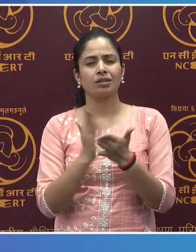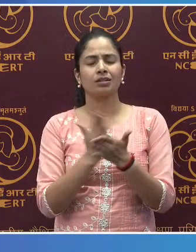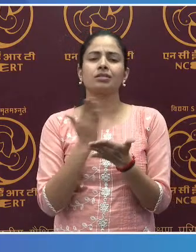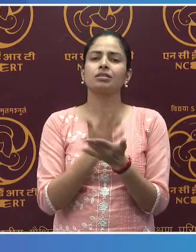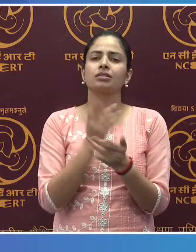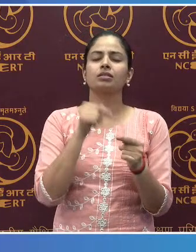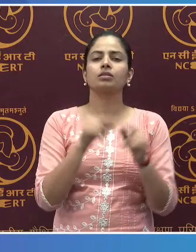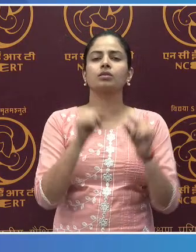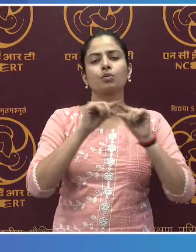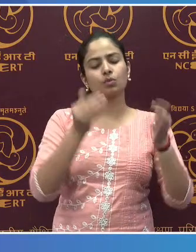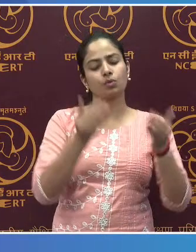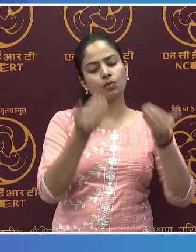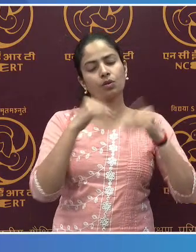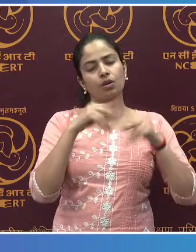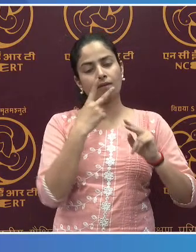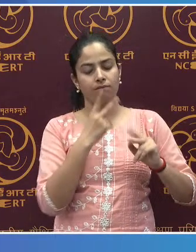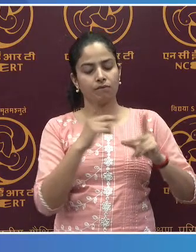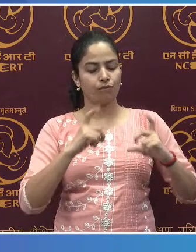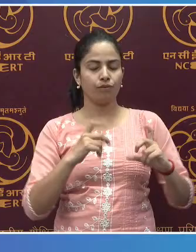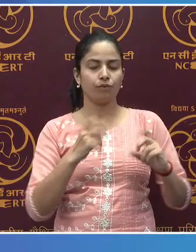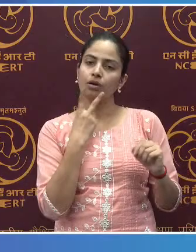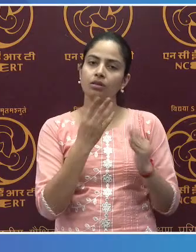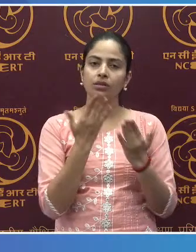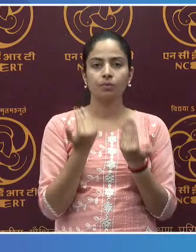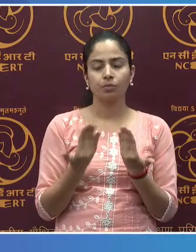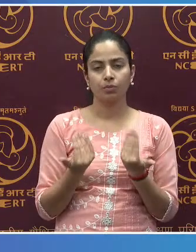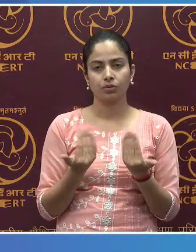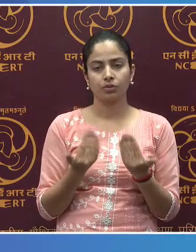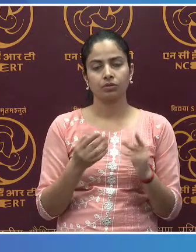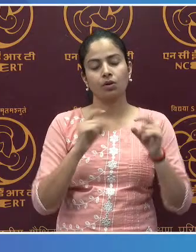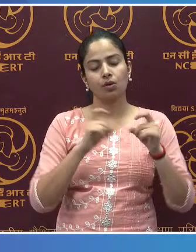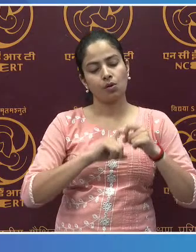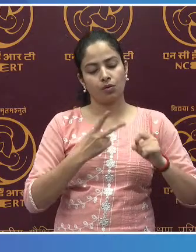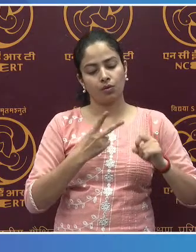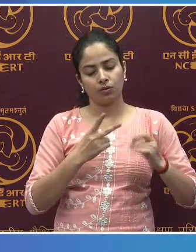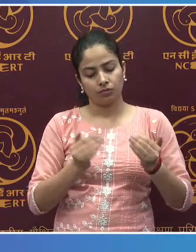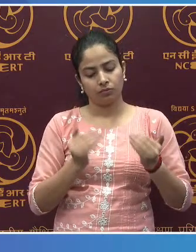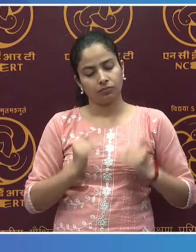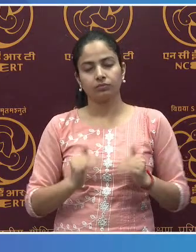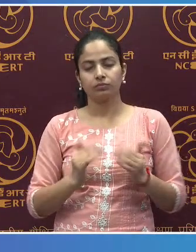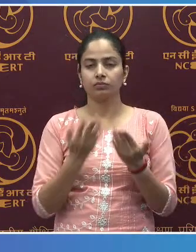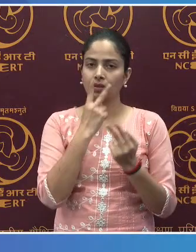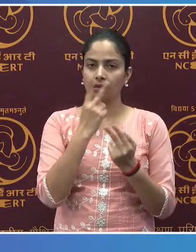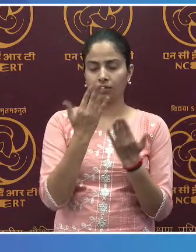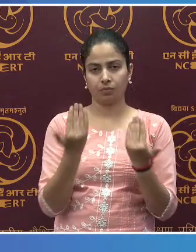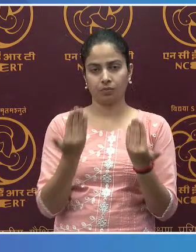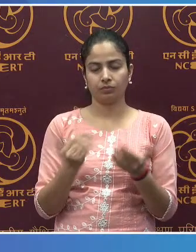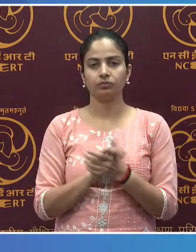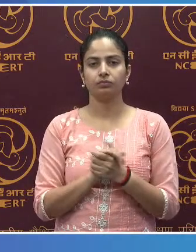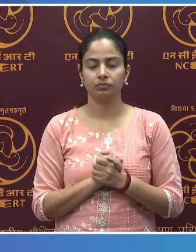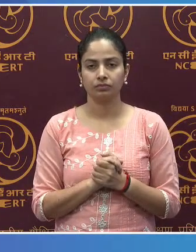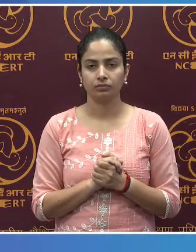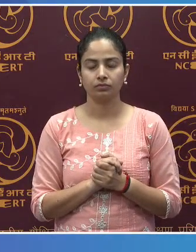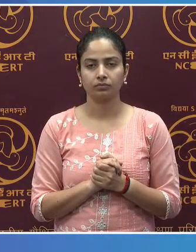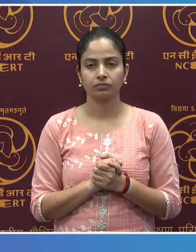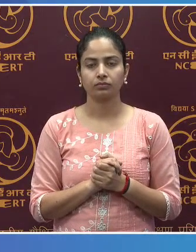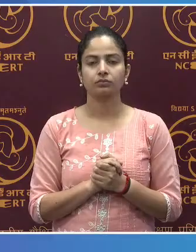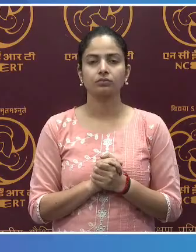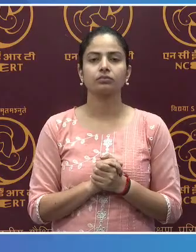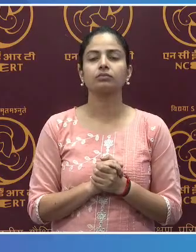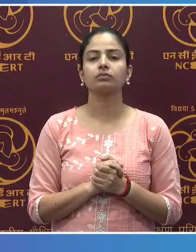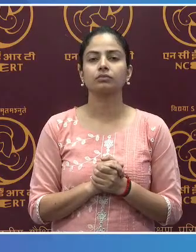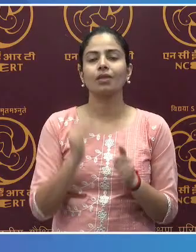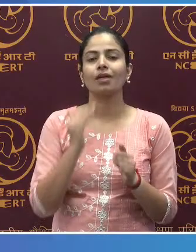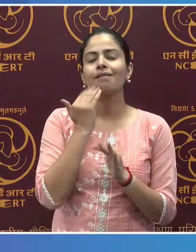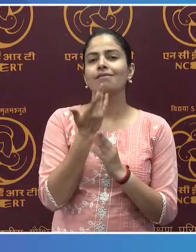the quote, you will find the visual, and thereafter you will find some big questions that give the direction to the chapter. And as and